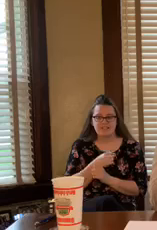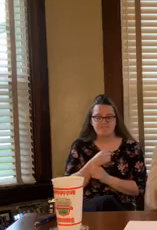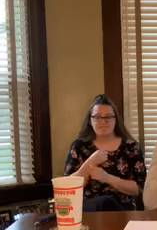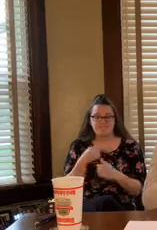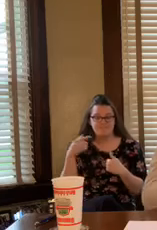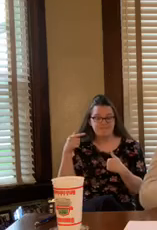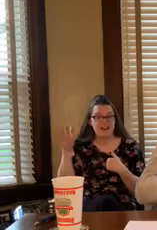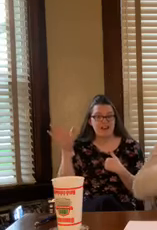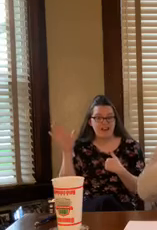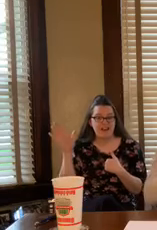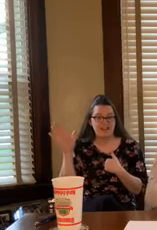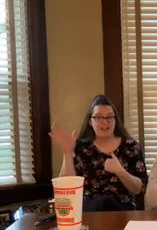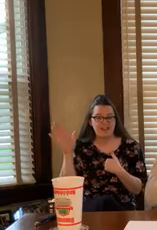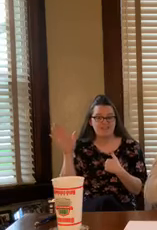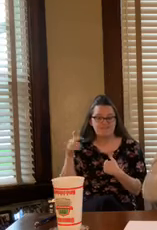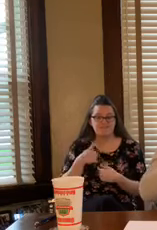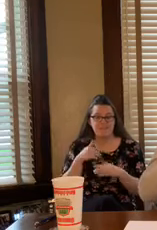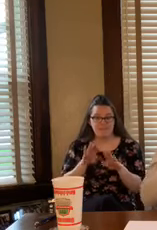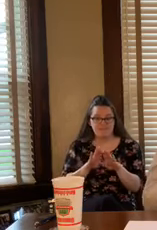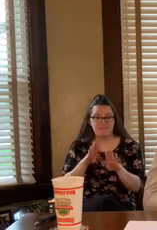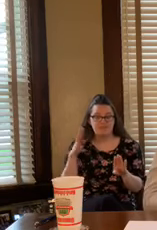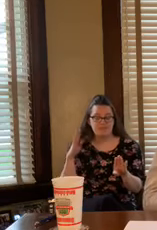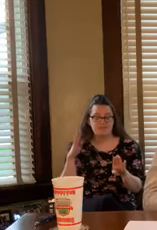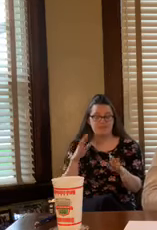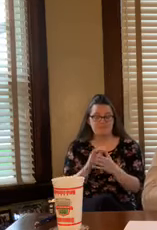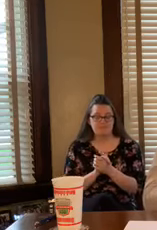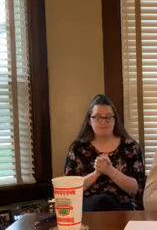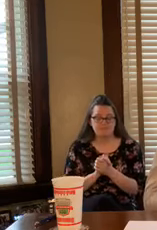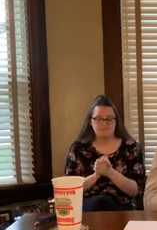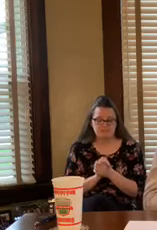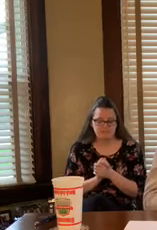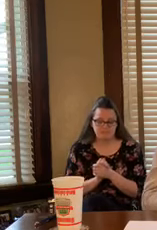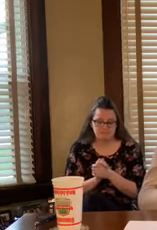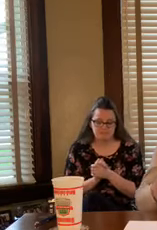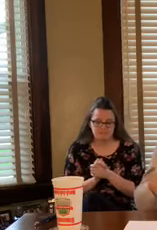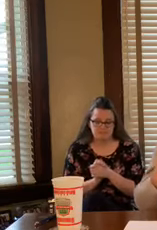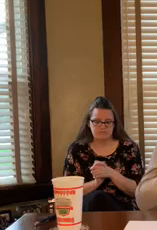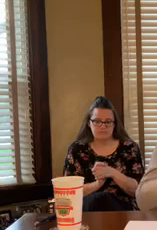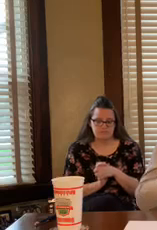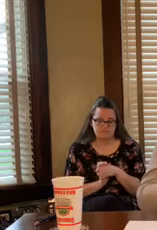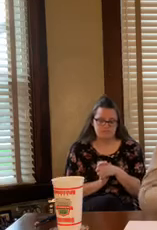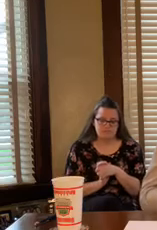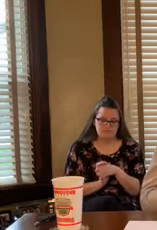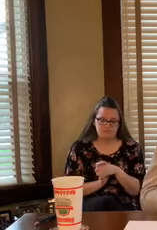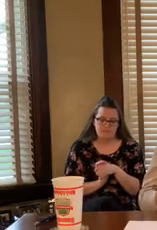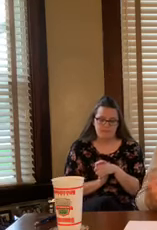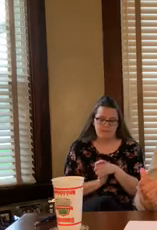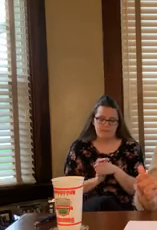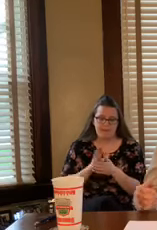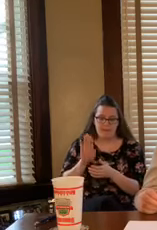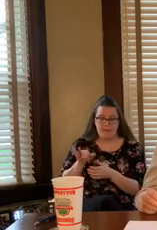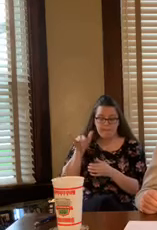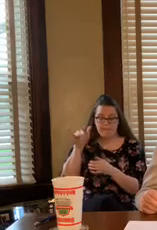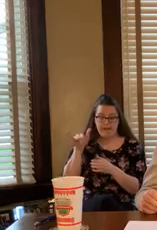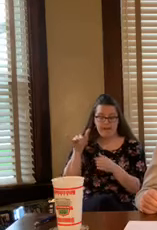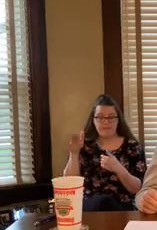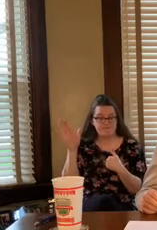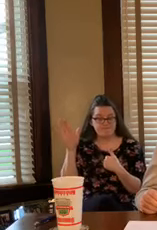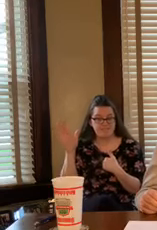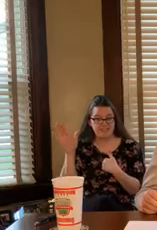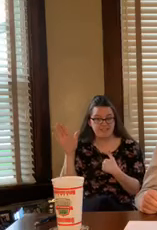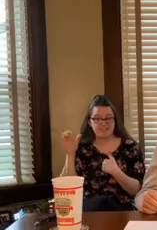door." Jesus says those words, "I am the door. By me, if any man enter